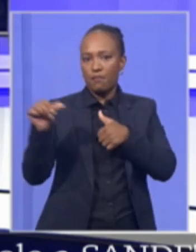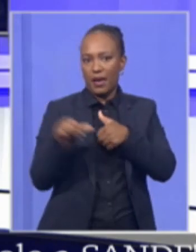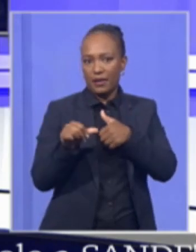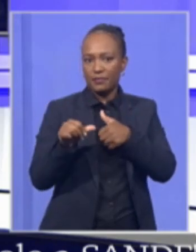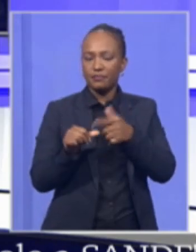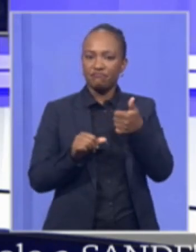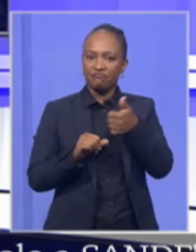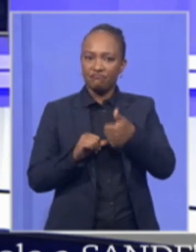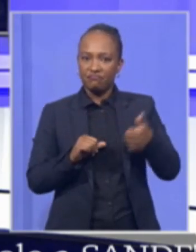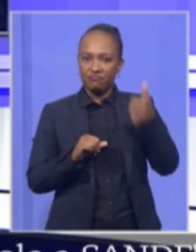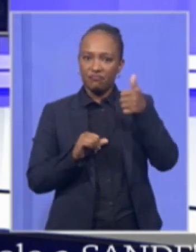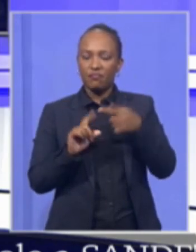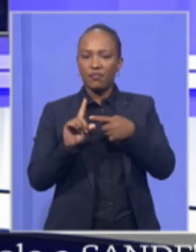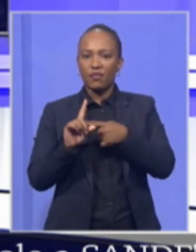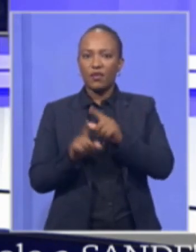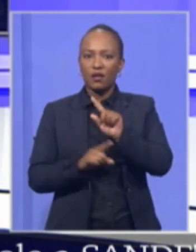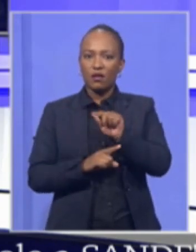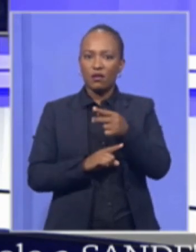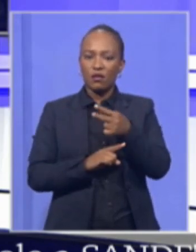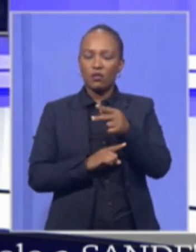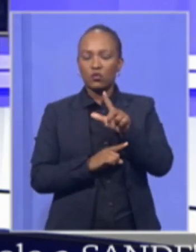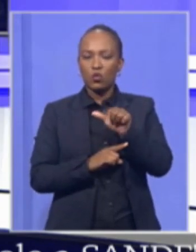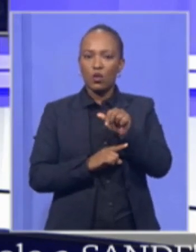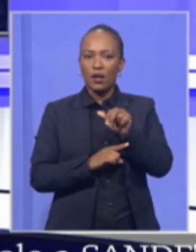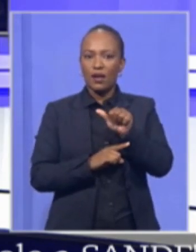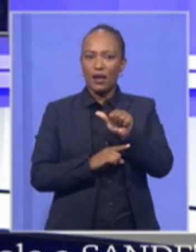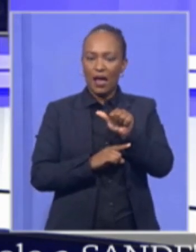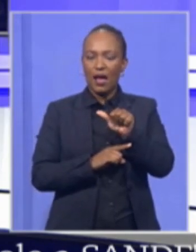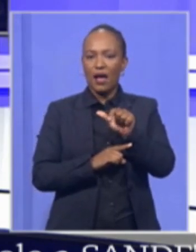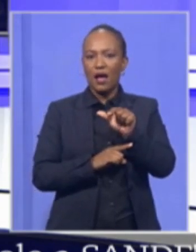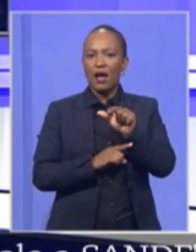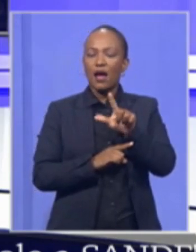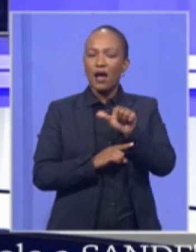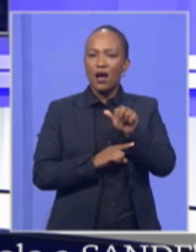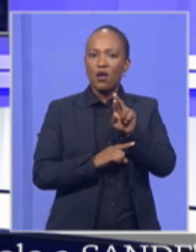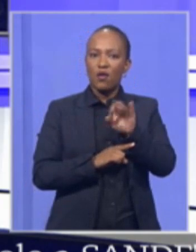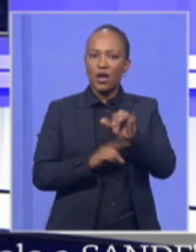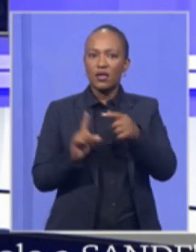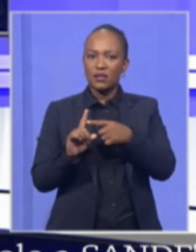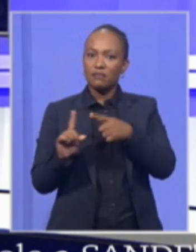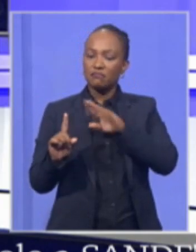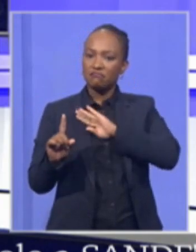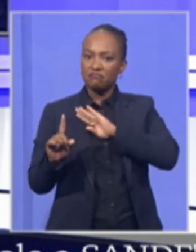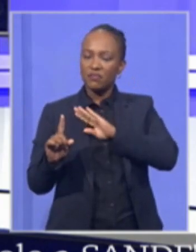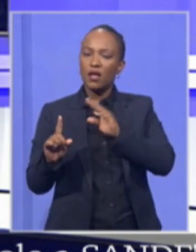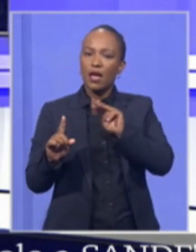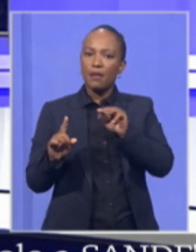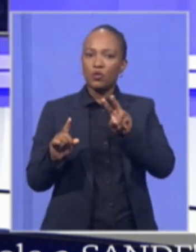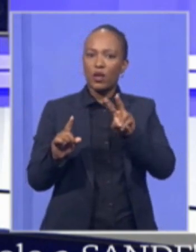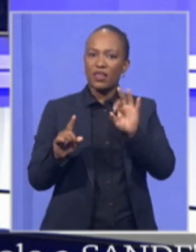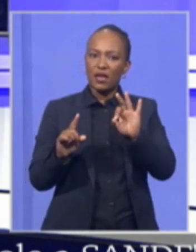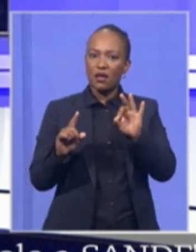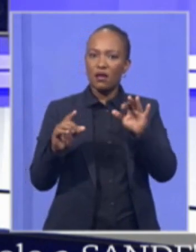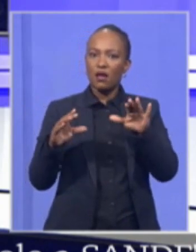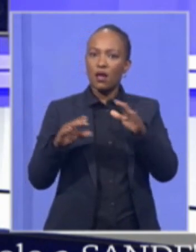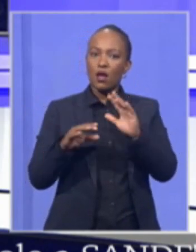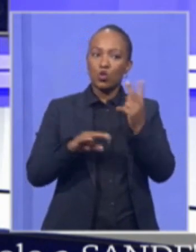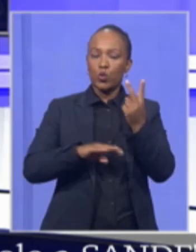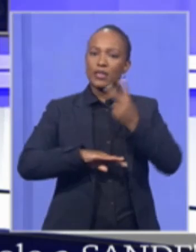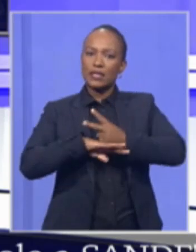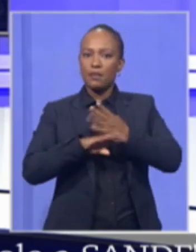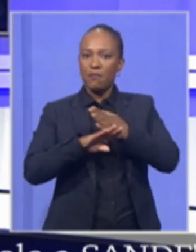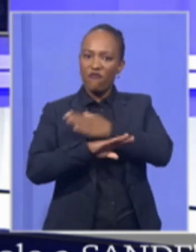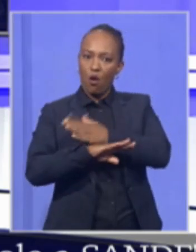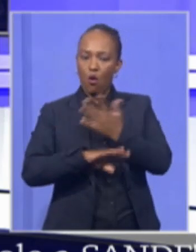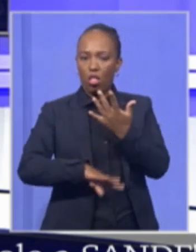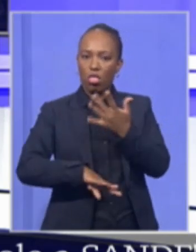Majoro General Godfrey Thulare o re mašole a Afrika Borwa a lwelele marabele a M23 matšatši a mabedi pele a ka bolawa.